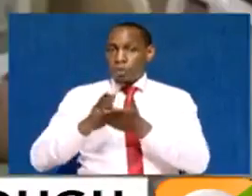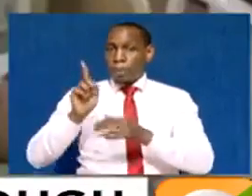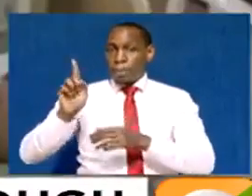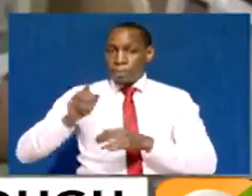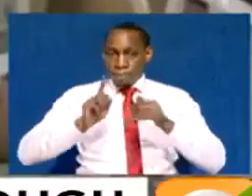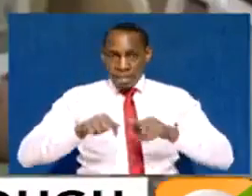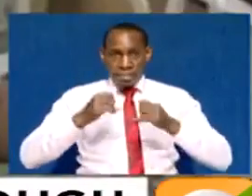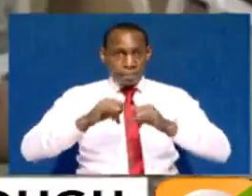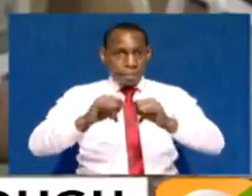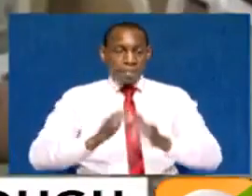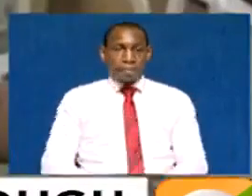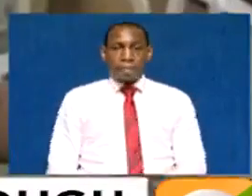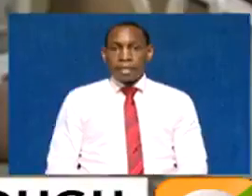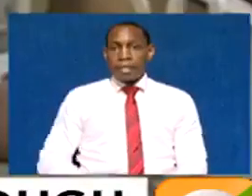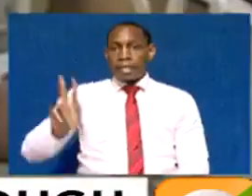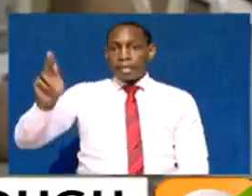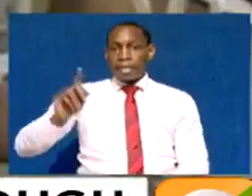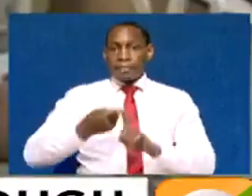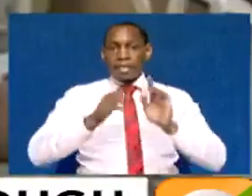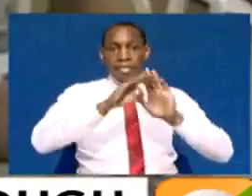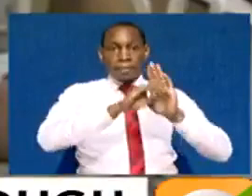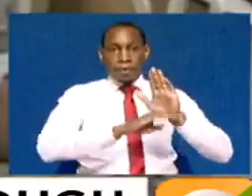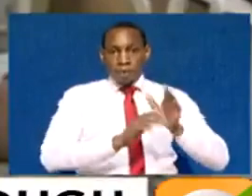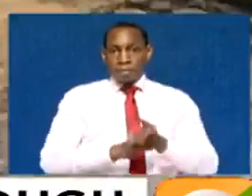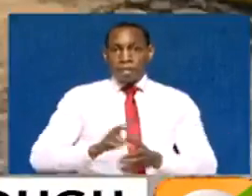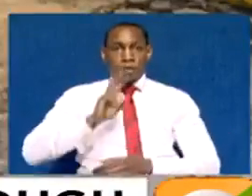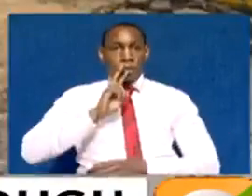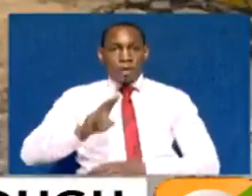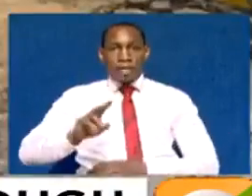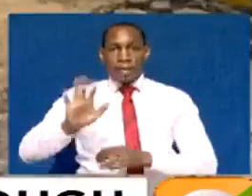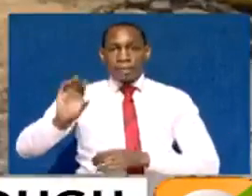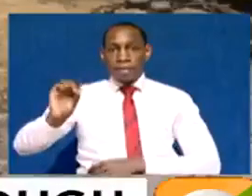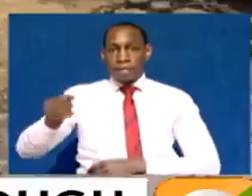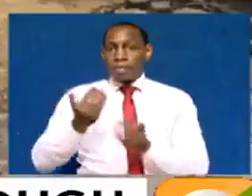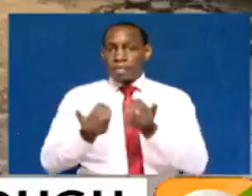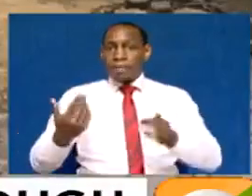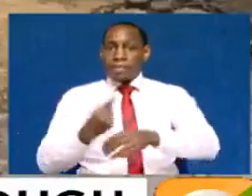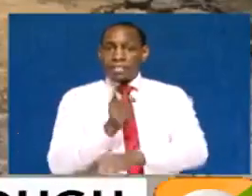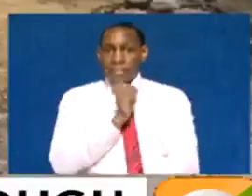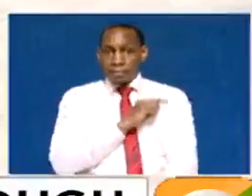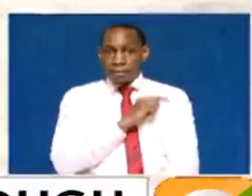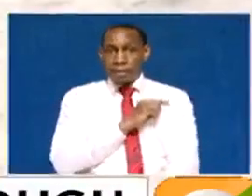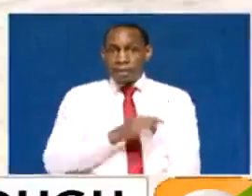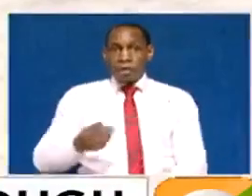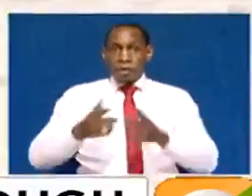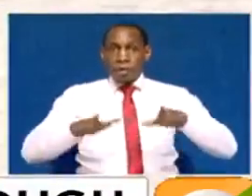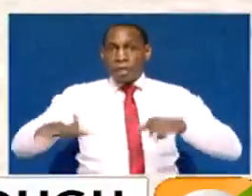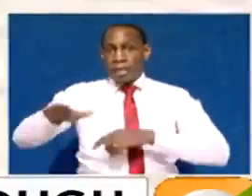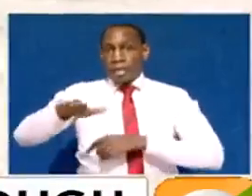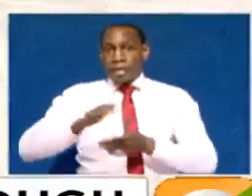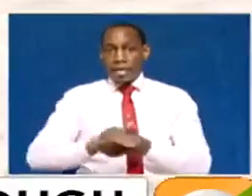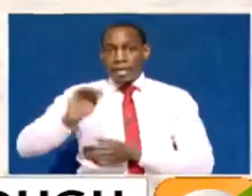happen. Here in Kenya, the pilot program saw at least 250,000 children vaccinated in the Lake Region